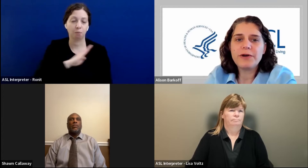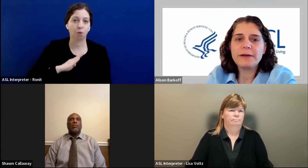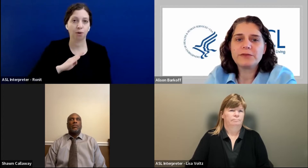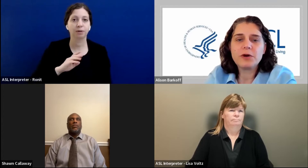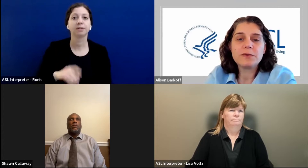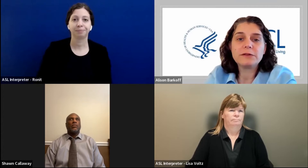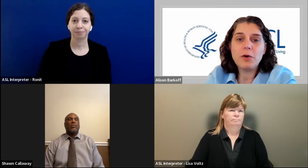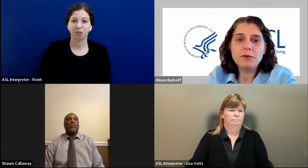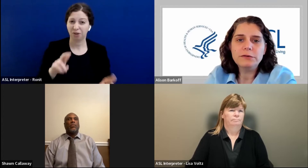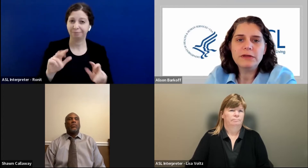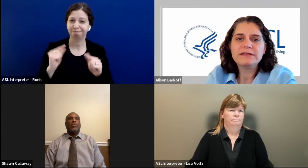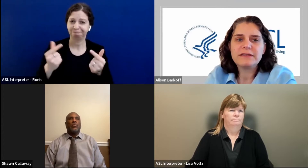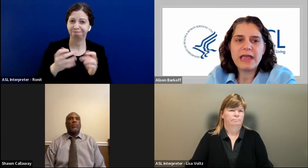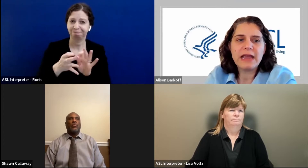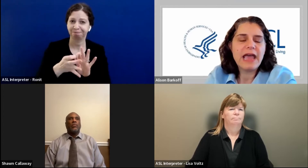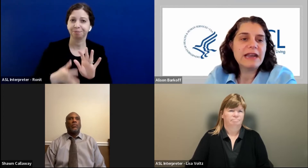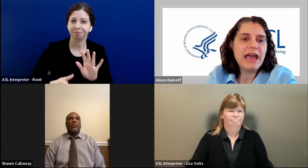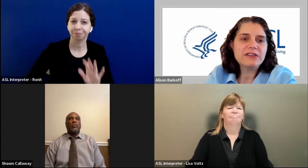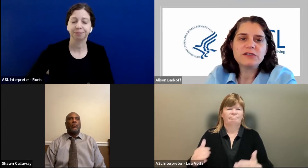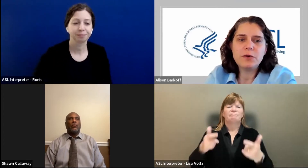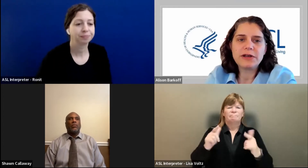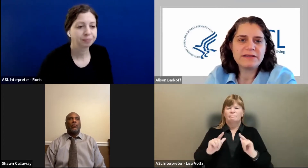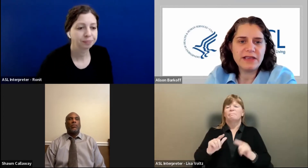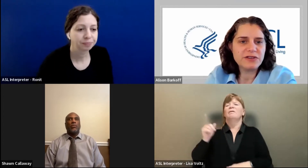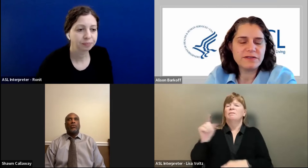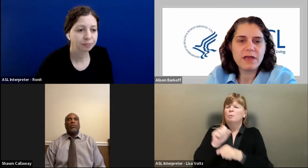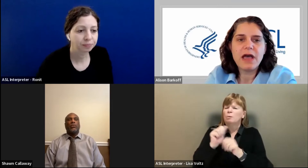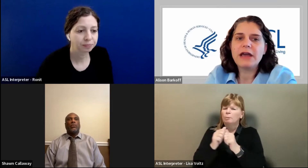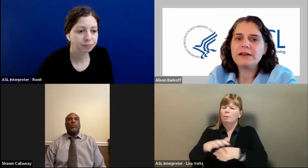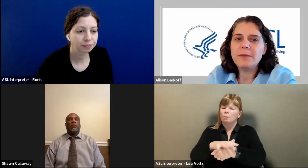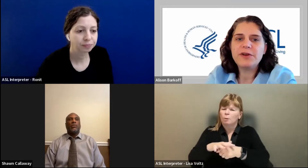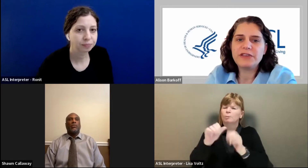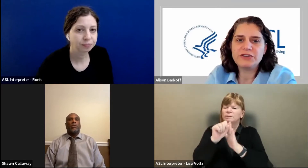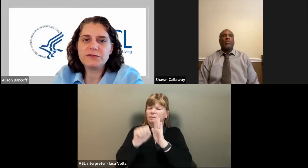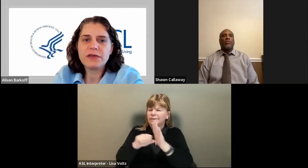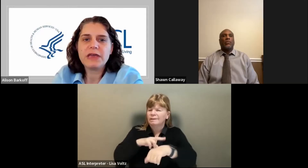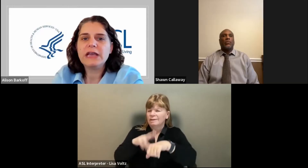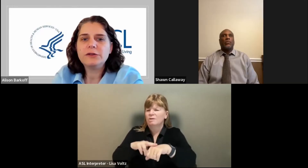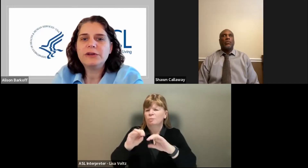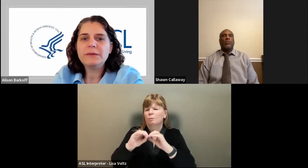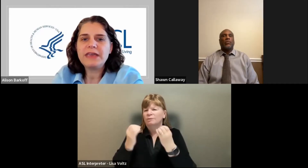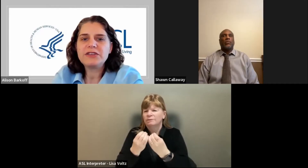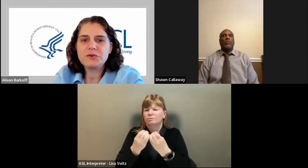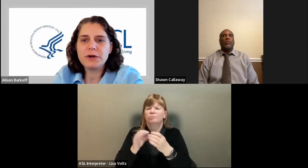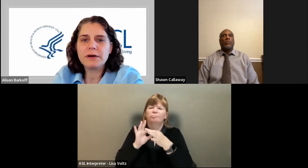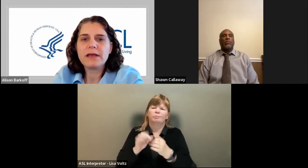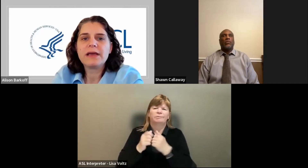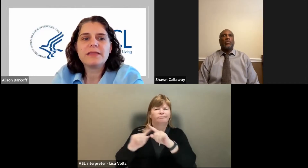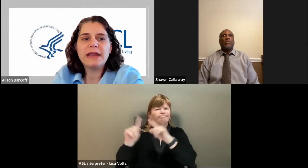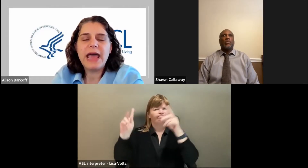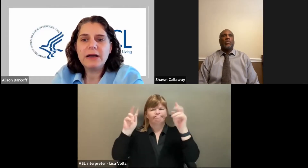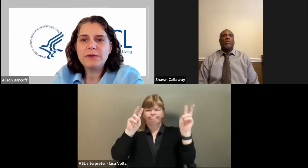Partnership Programs work with local, state, and national organizations on a number of issues, including making